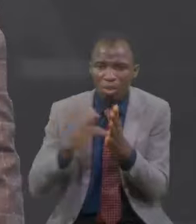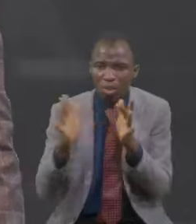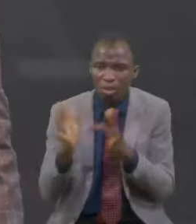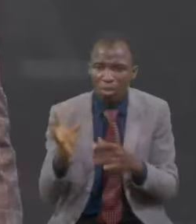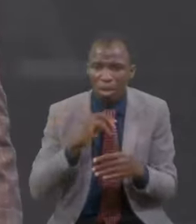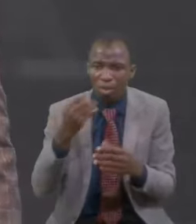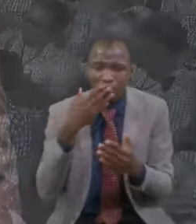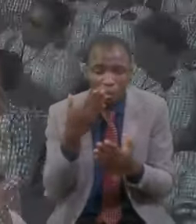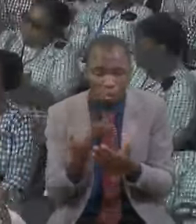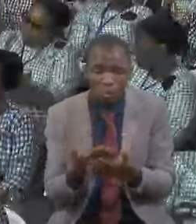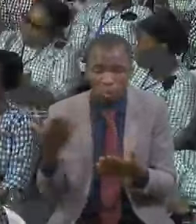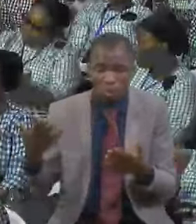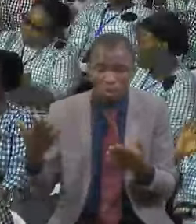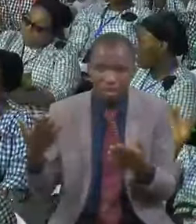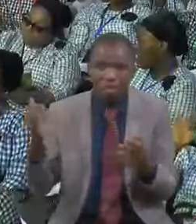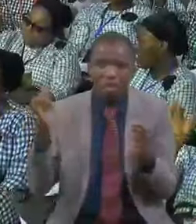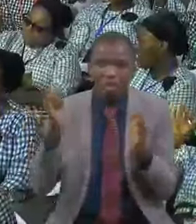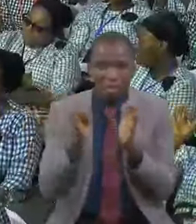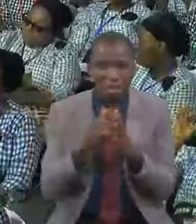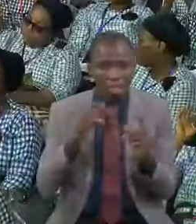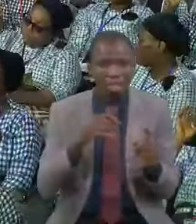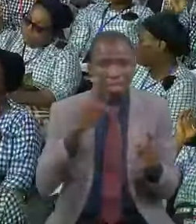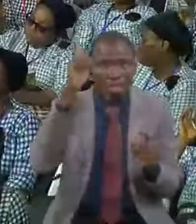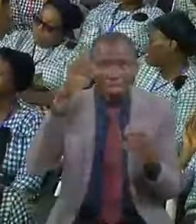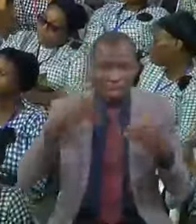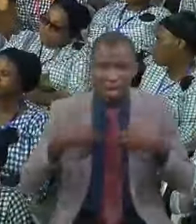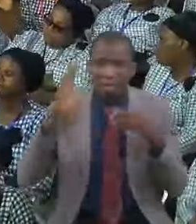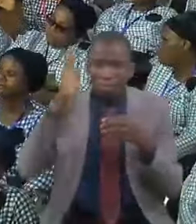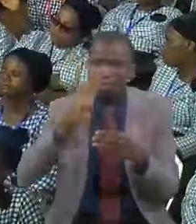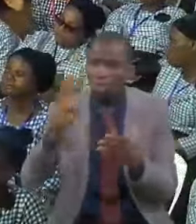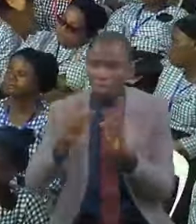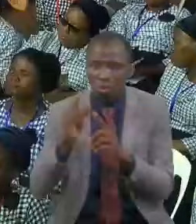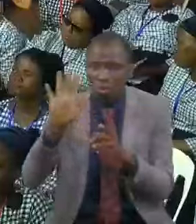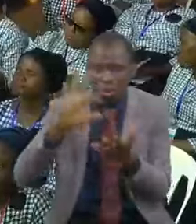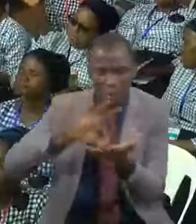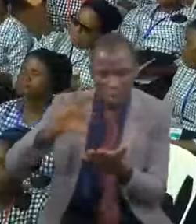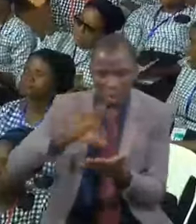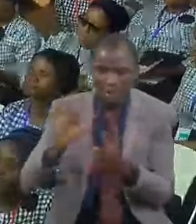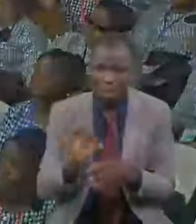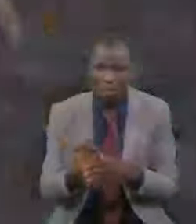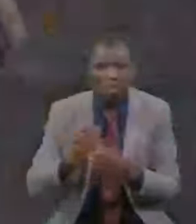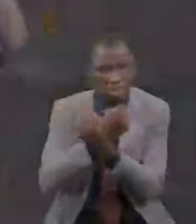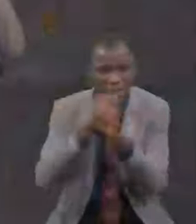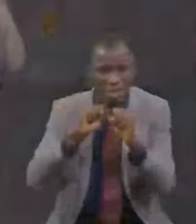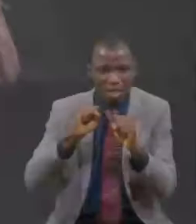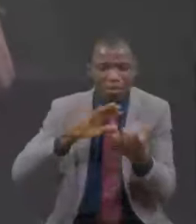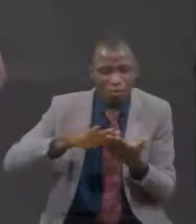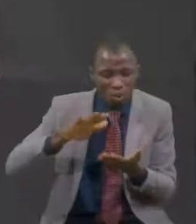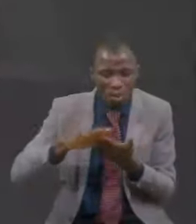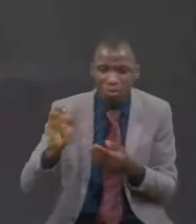to your account. Saved, forgiven, set